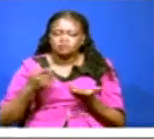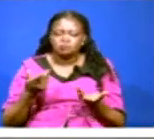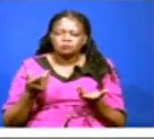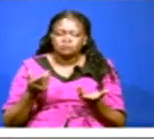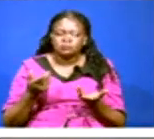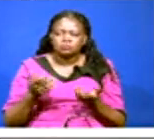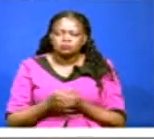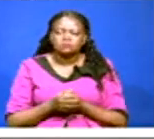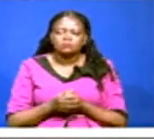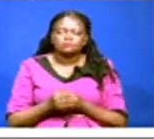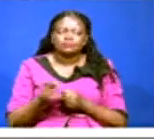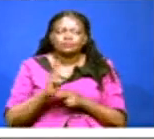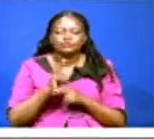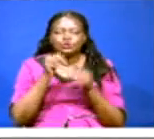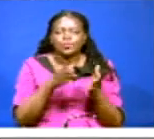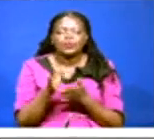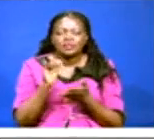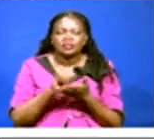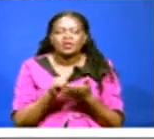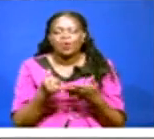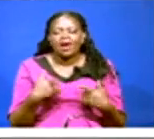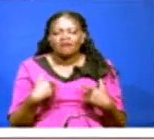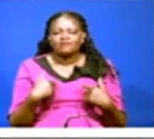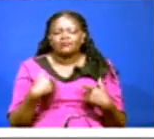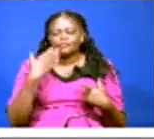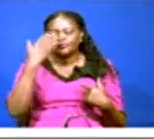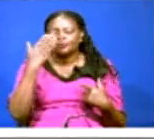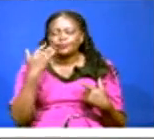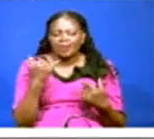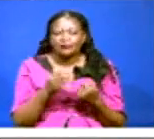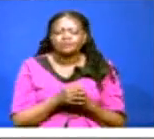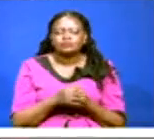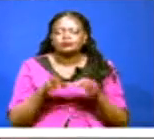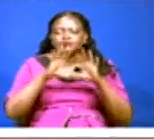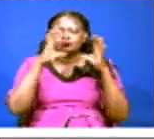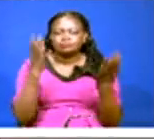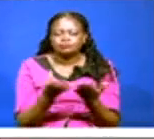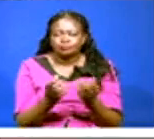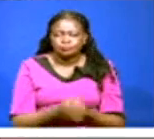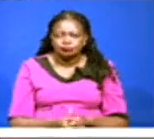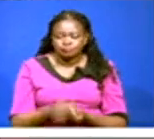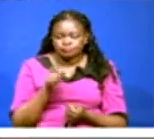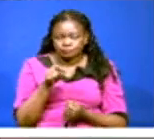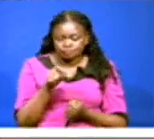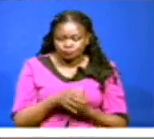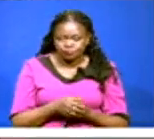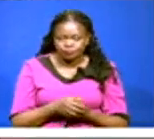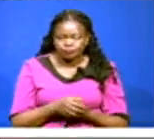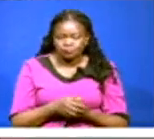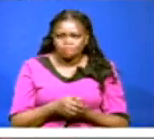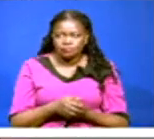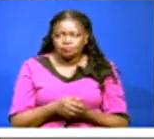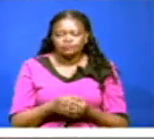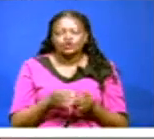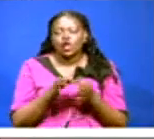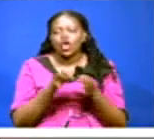into the opportunities brought about by globalization. The existence of a